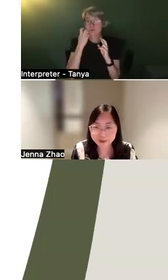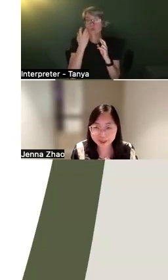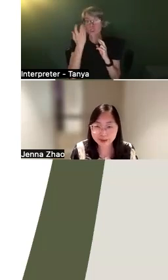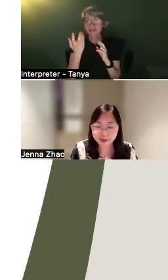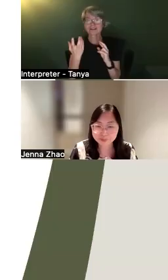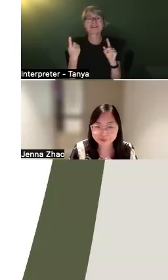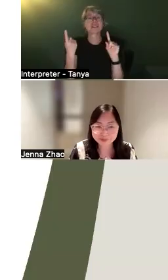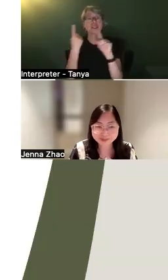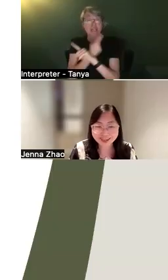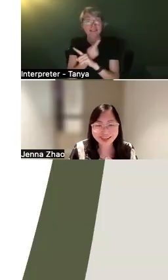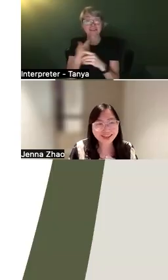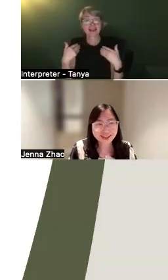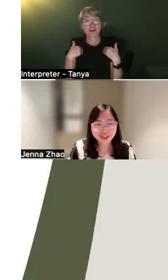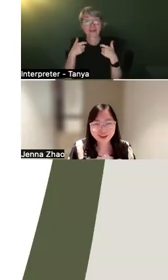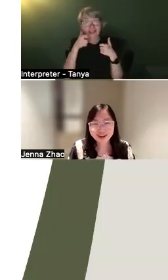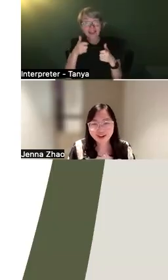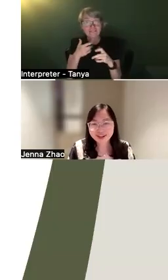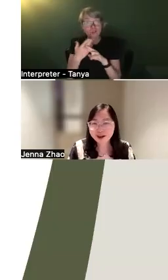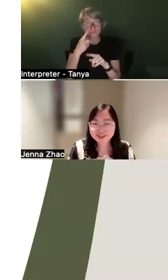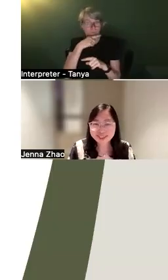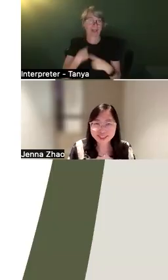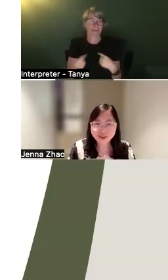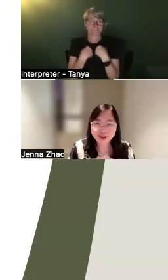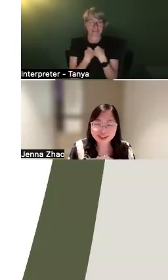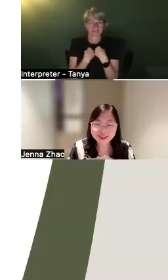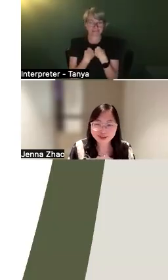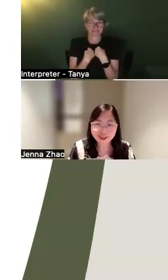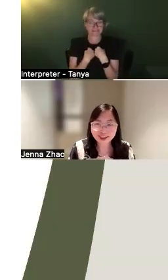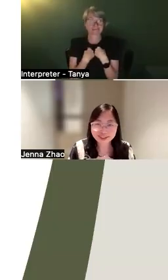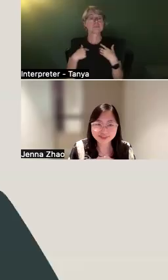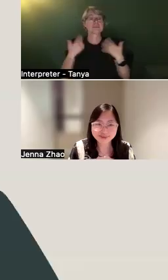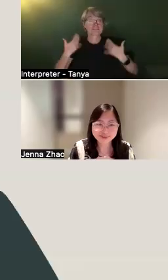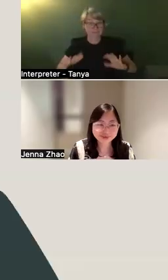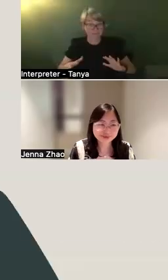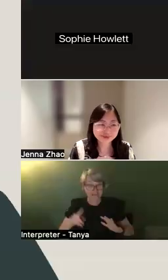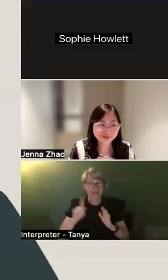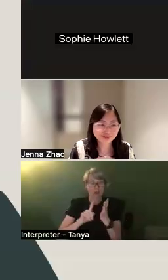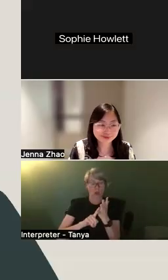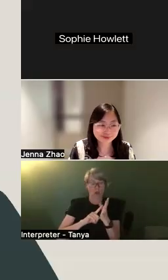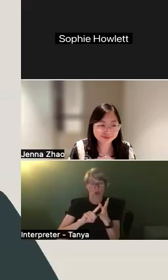for people like me." Thank you, and I'll now pass on to Laura and Sophie.